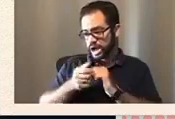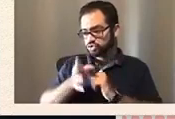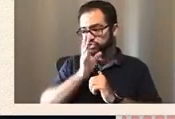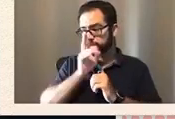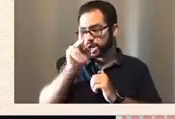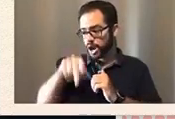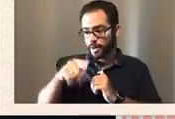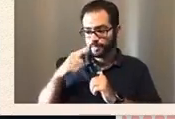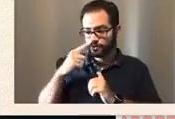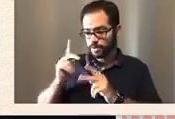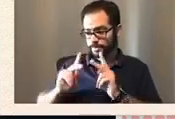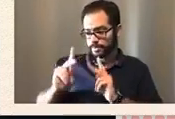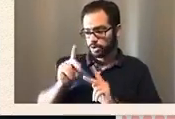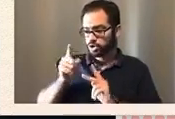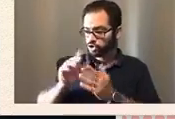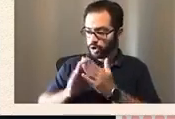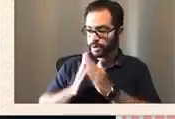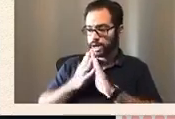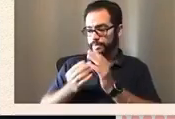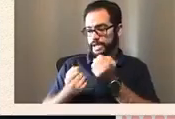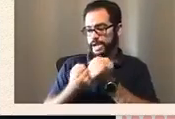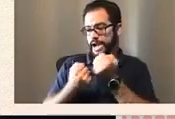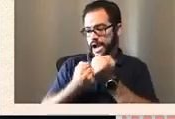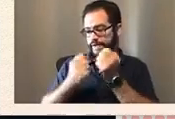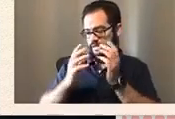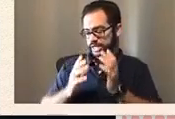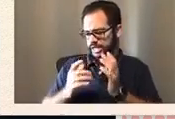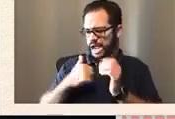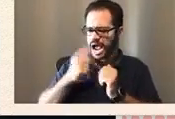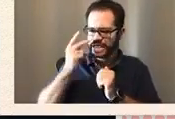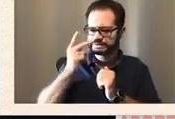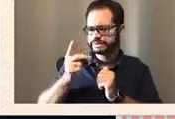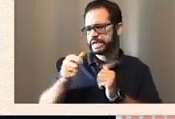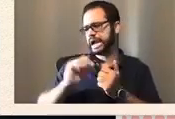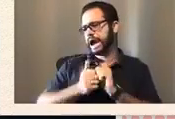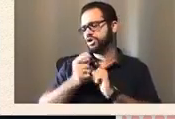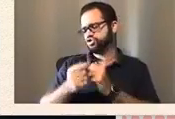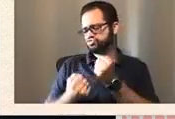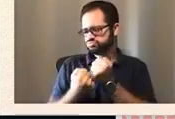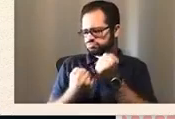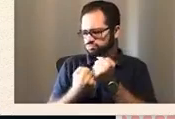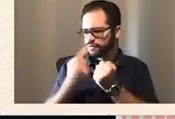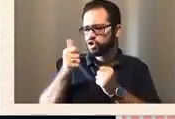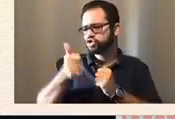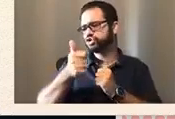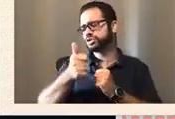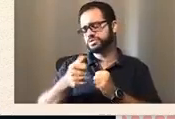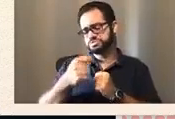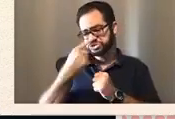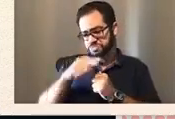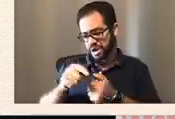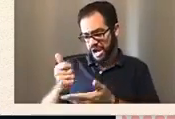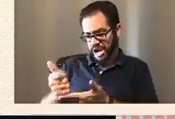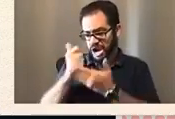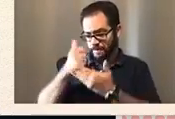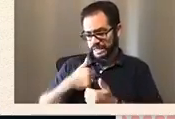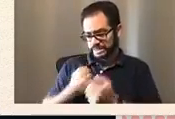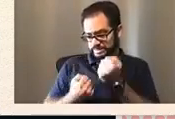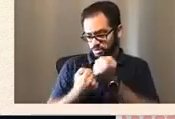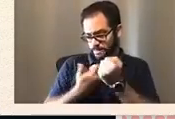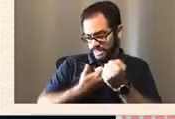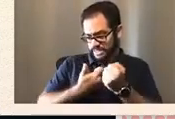You're becoming an advocate. I see how you speak up for yourself. Can you help me speak up for myself?" And I